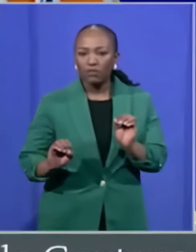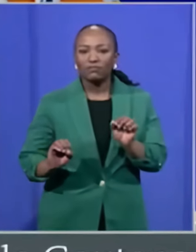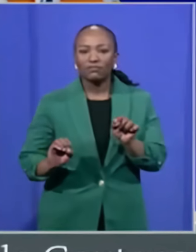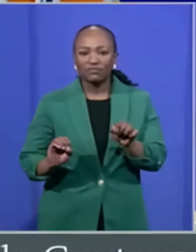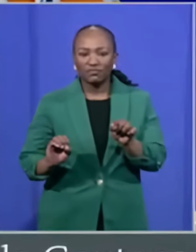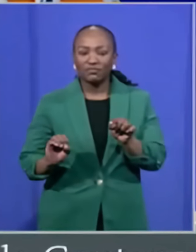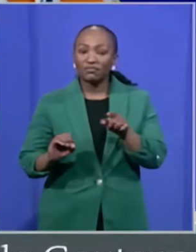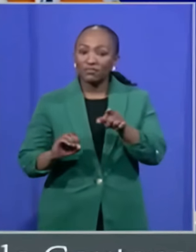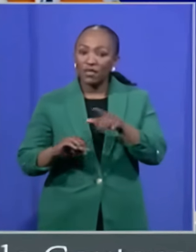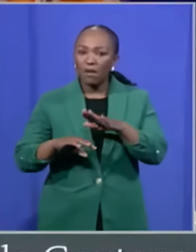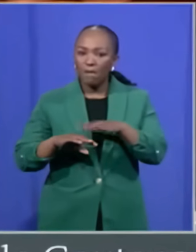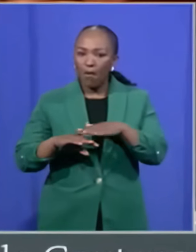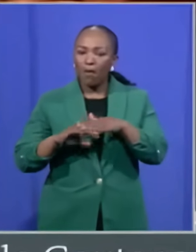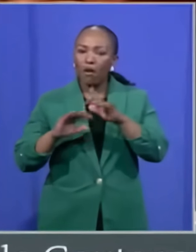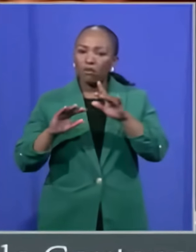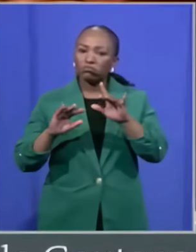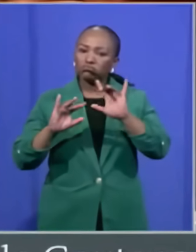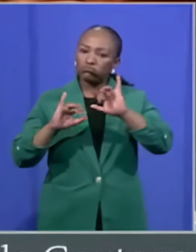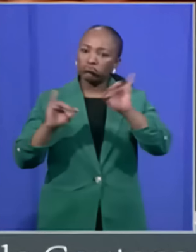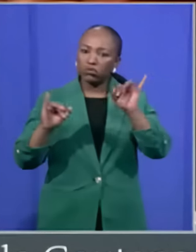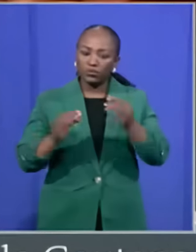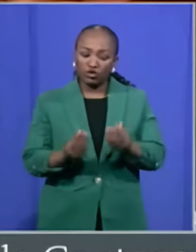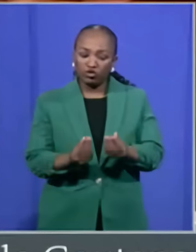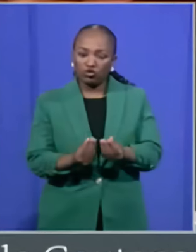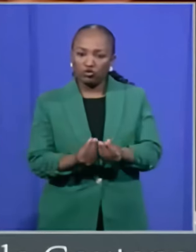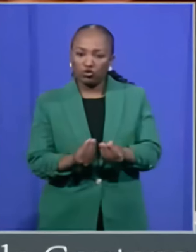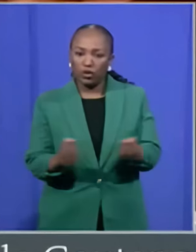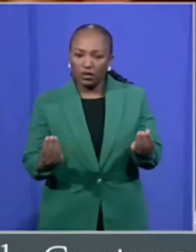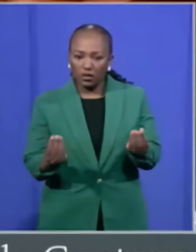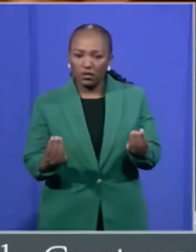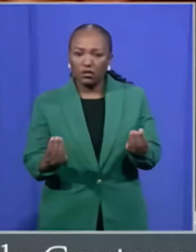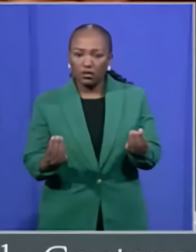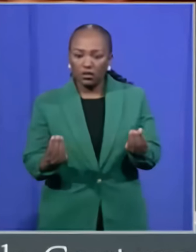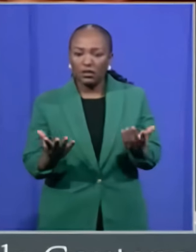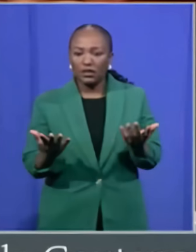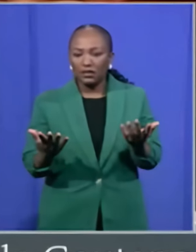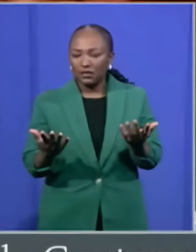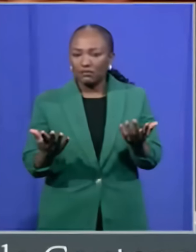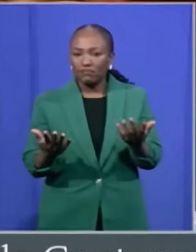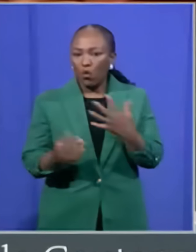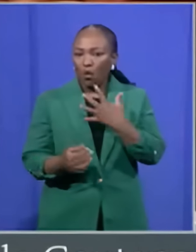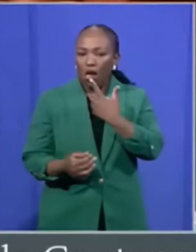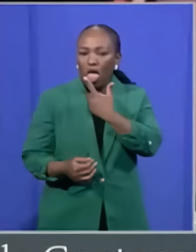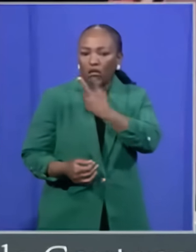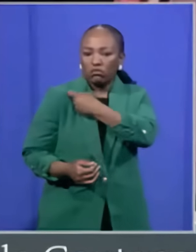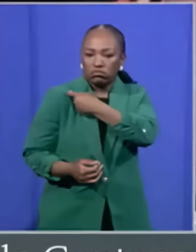the increase in the number of children that are not getting